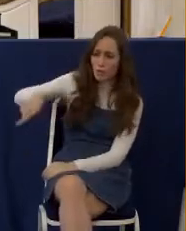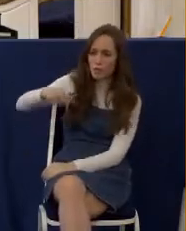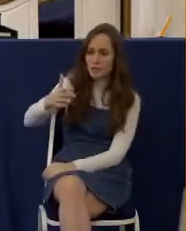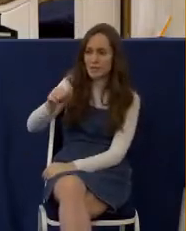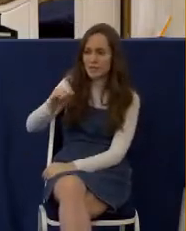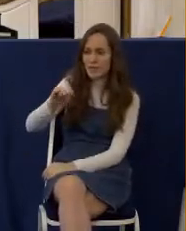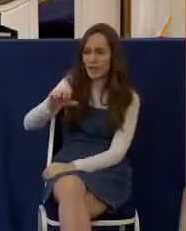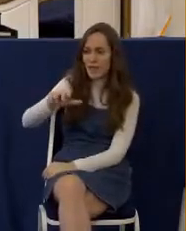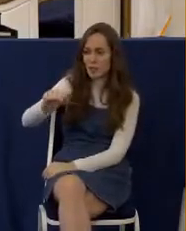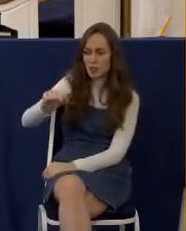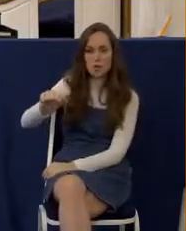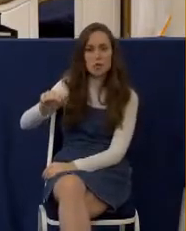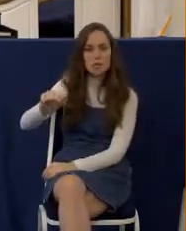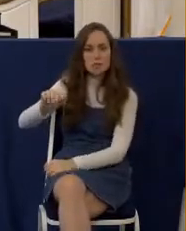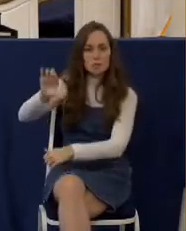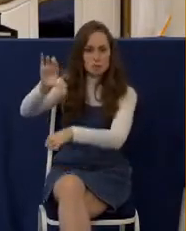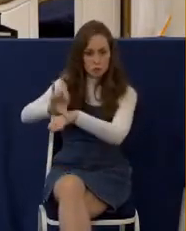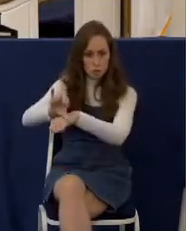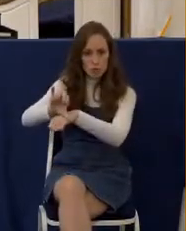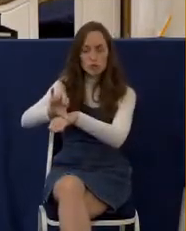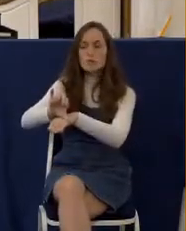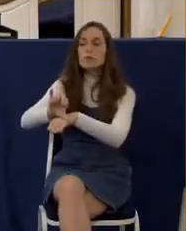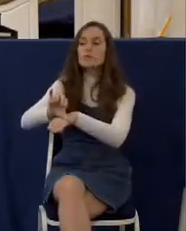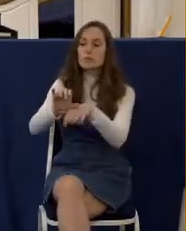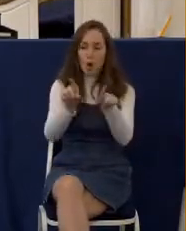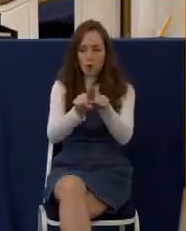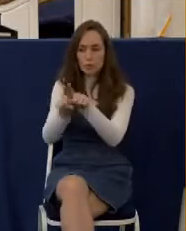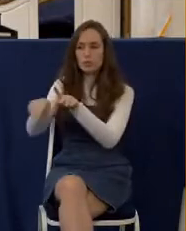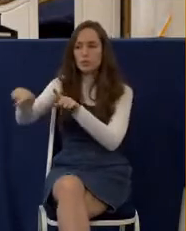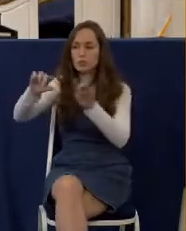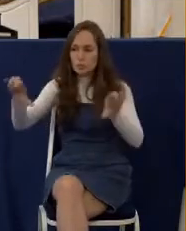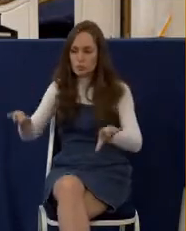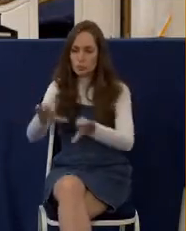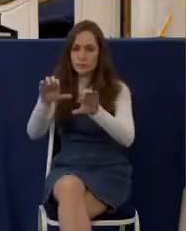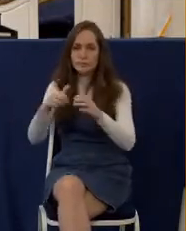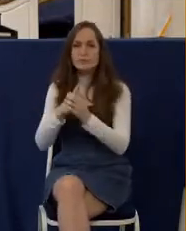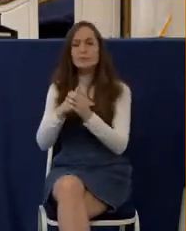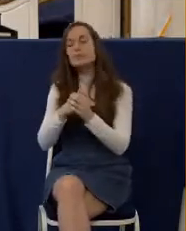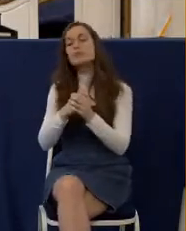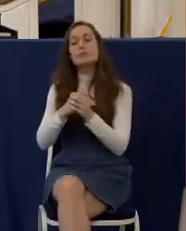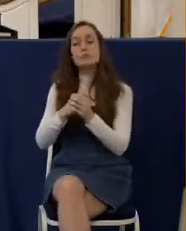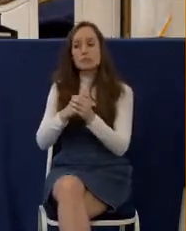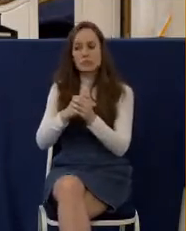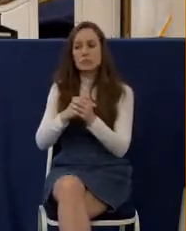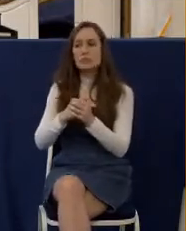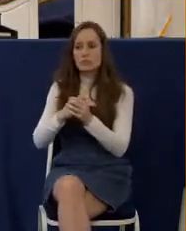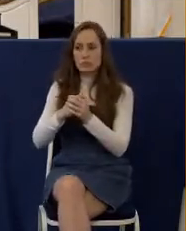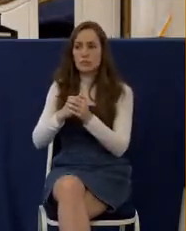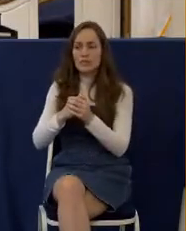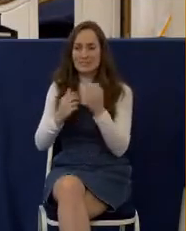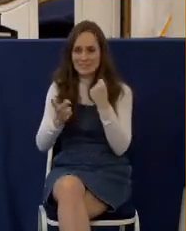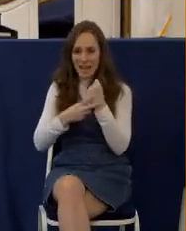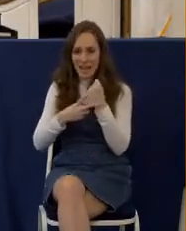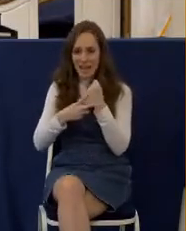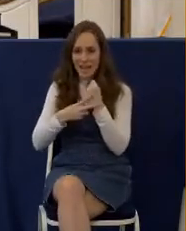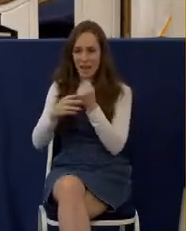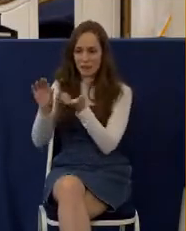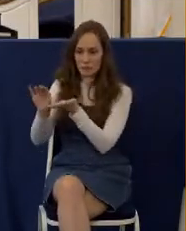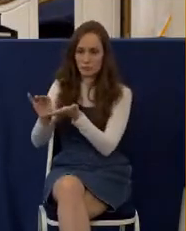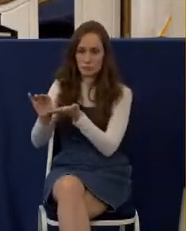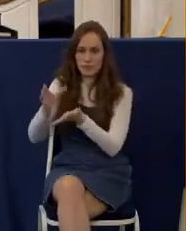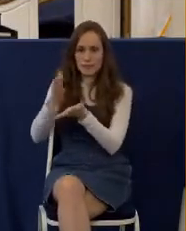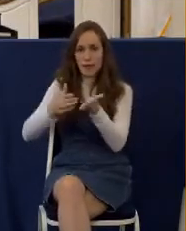ye. Upon the first day of the week, let every one of you lay by him in store as God has prospered him, that there be no gatherings when I